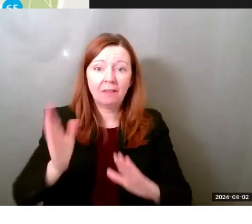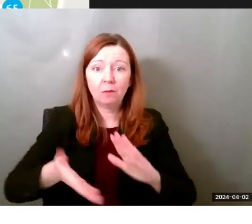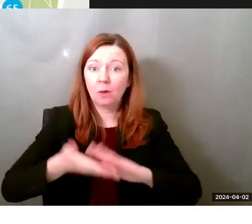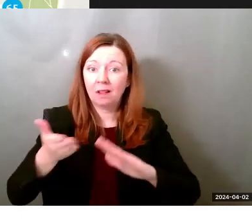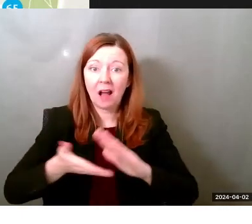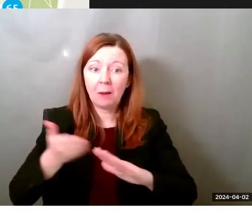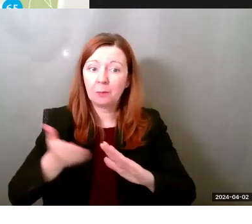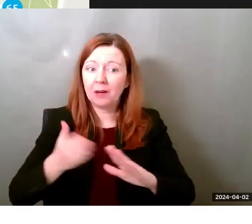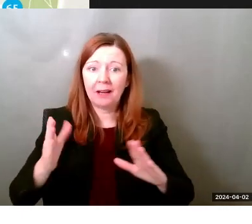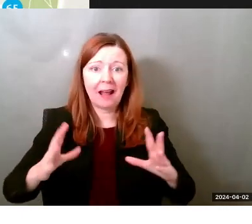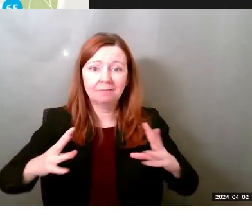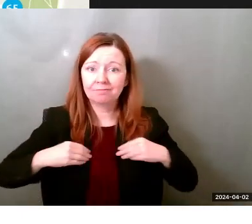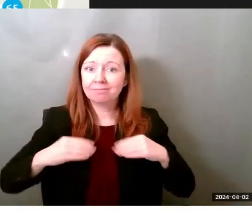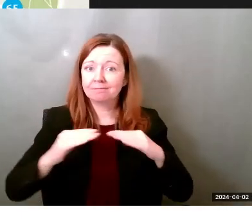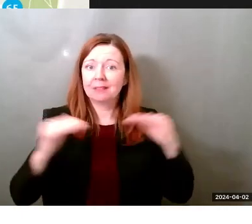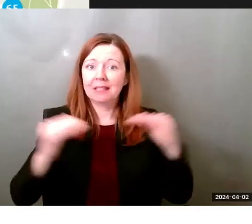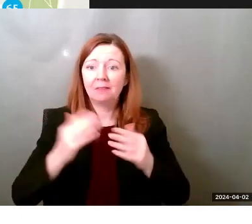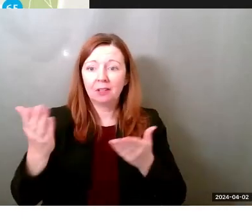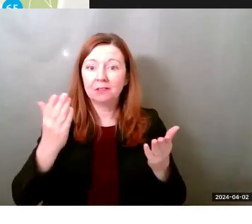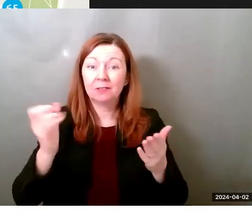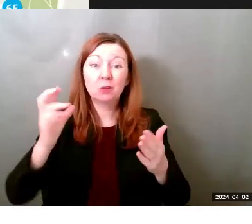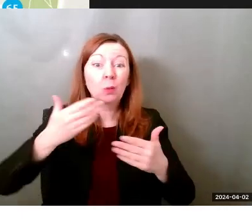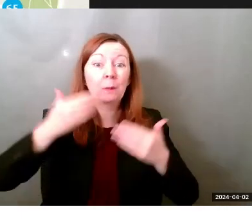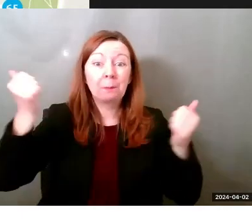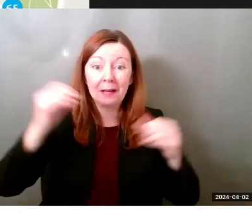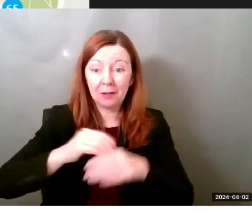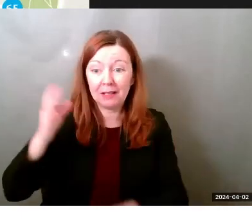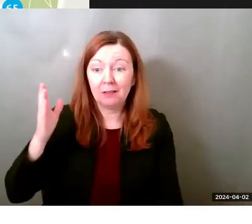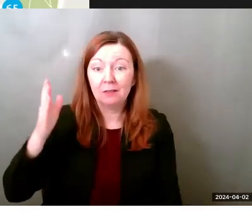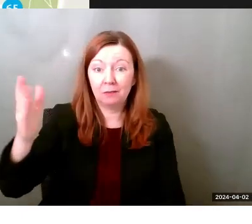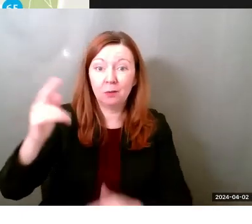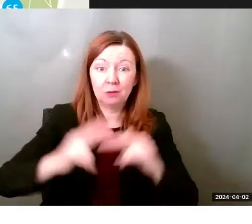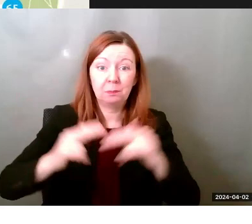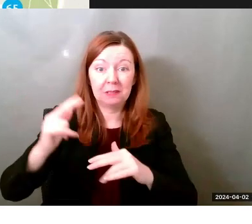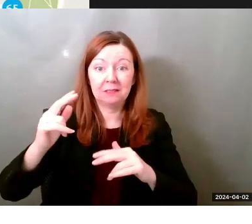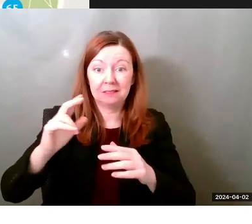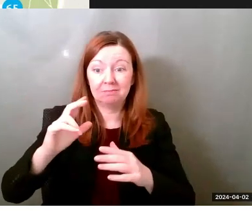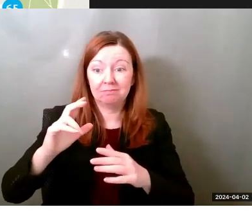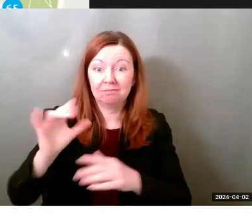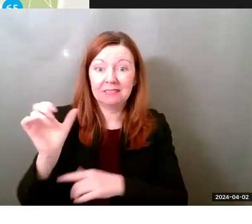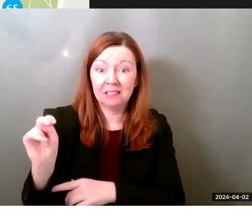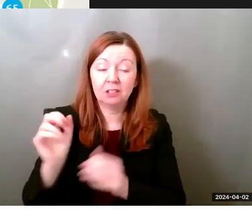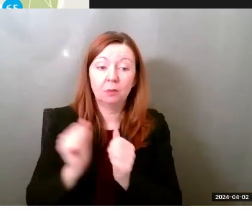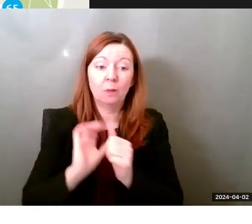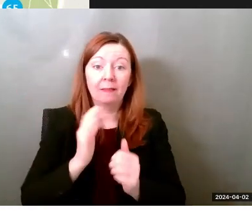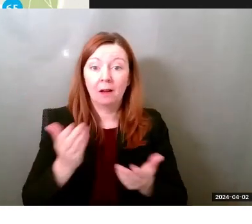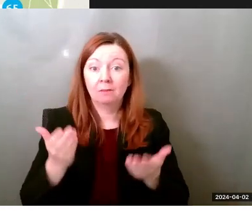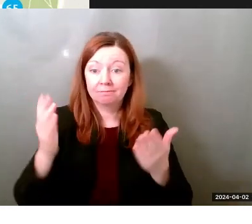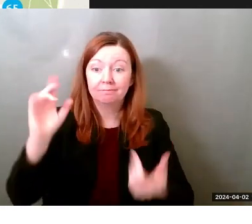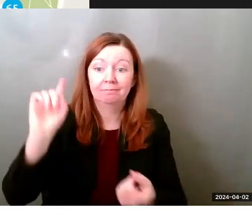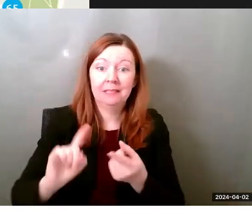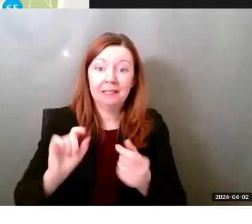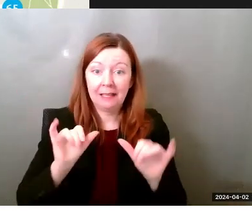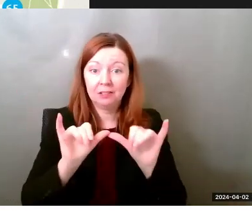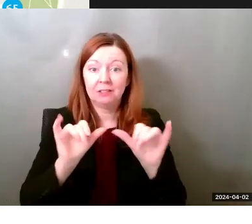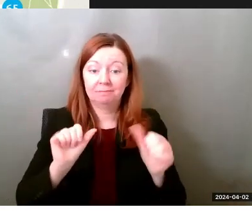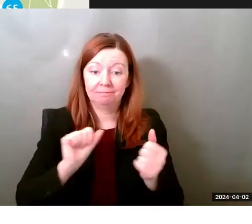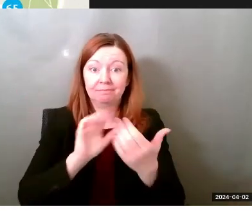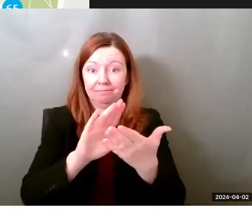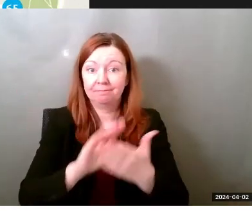an acceptable level of service or better in our future build condition with our proposed mitigation measures.